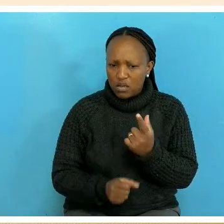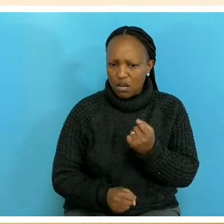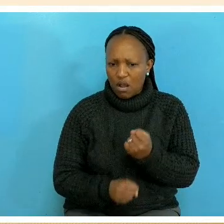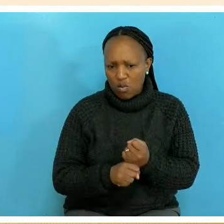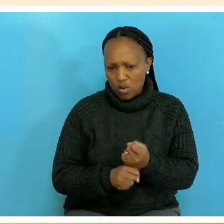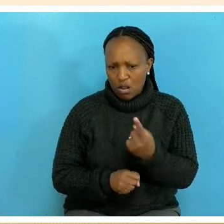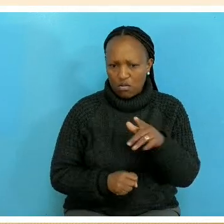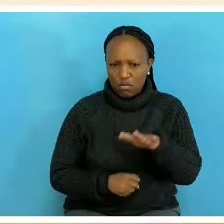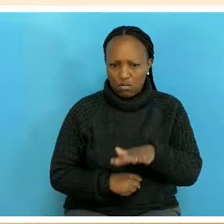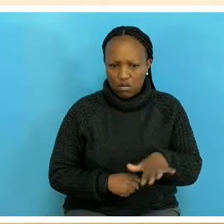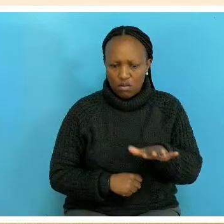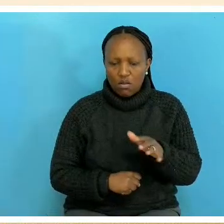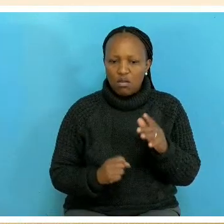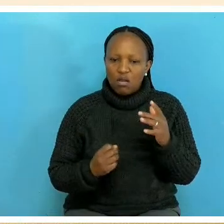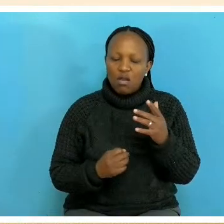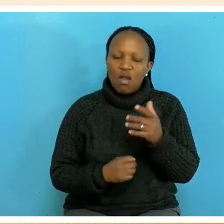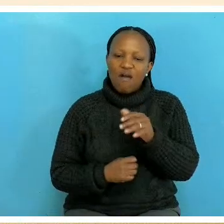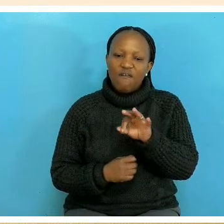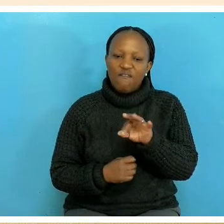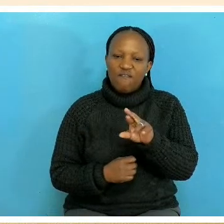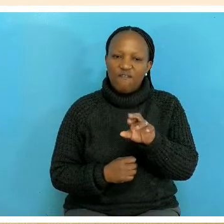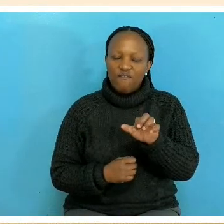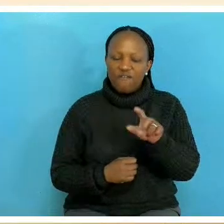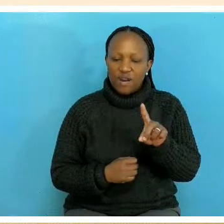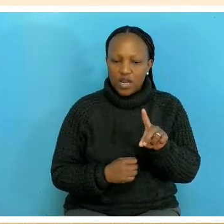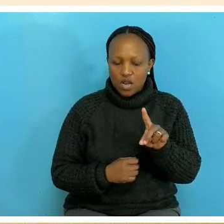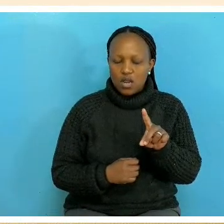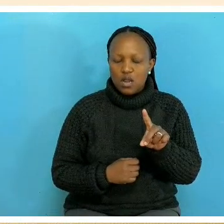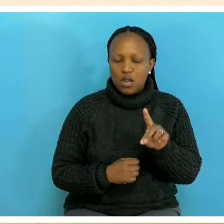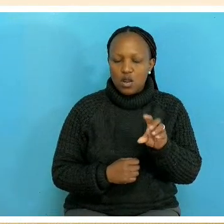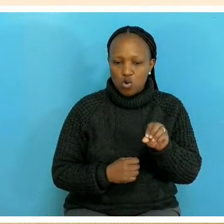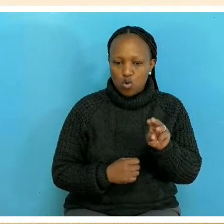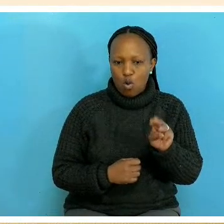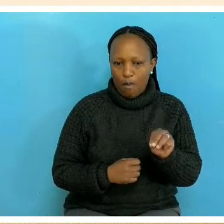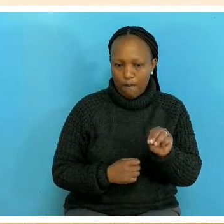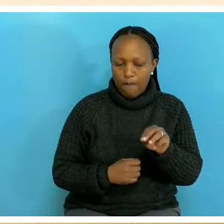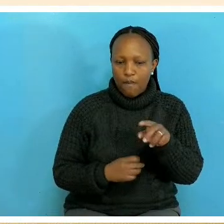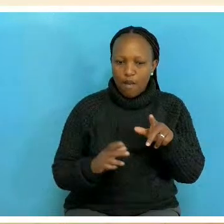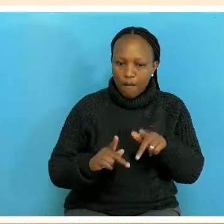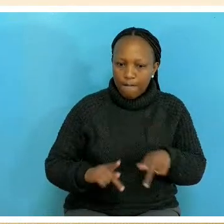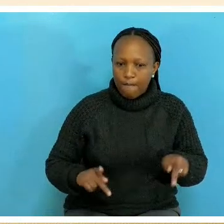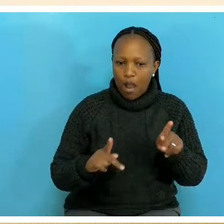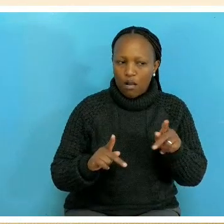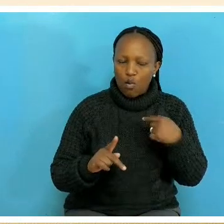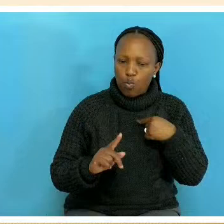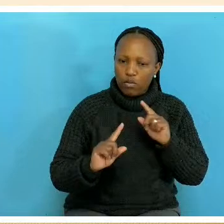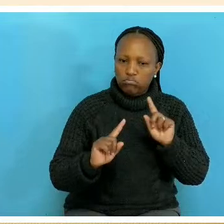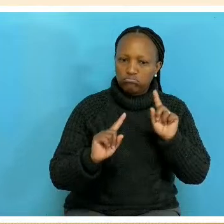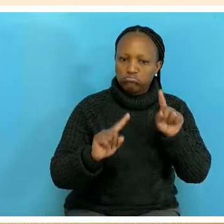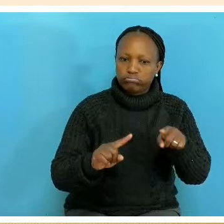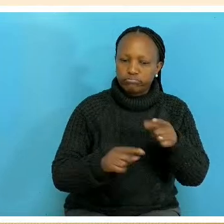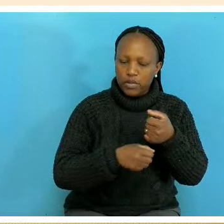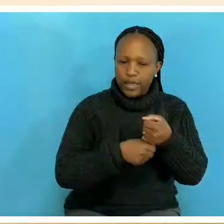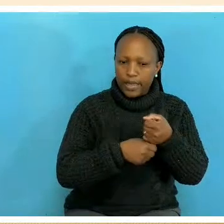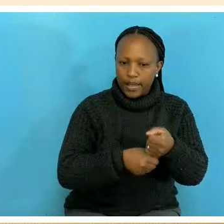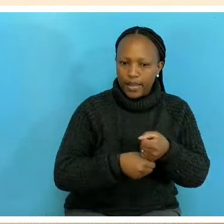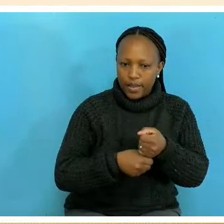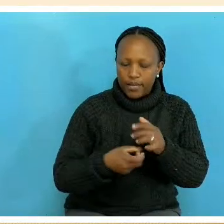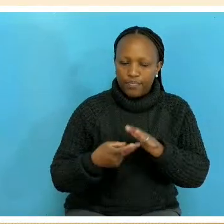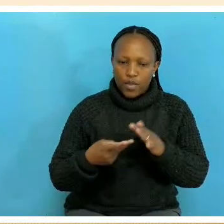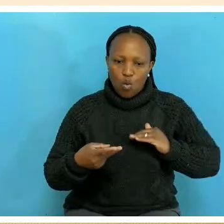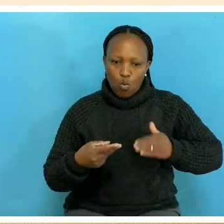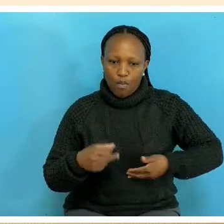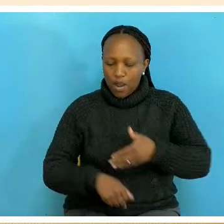in Freedom Park, at Klipspruit. We have done women empowerment in Freedom